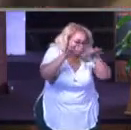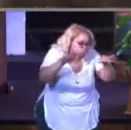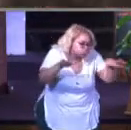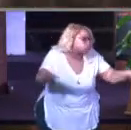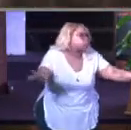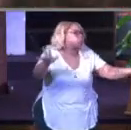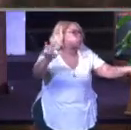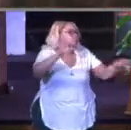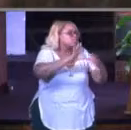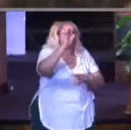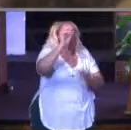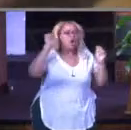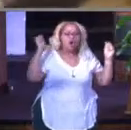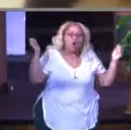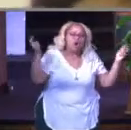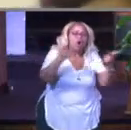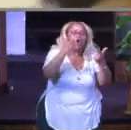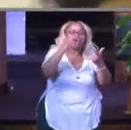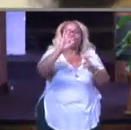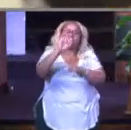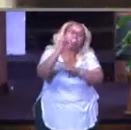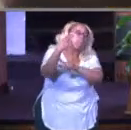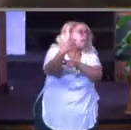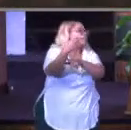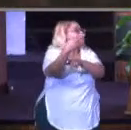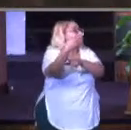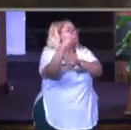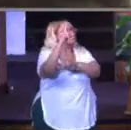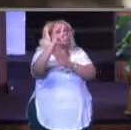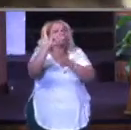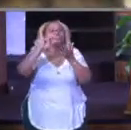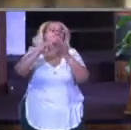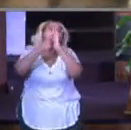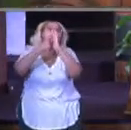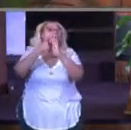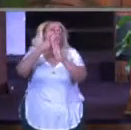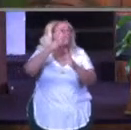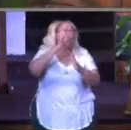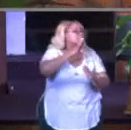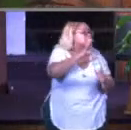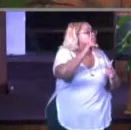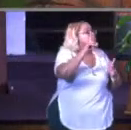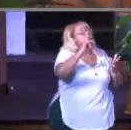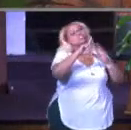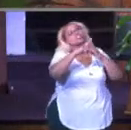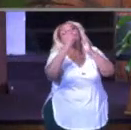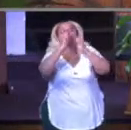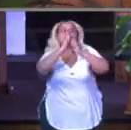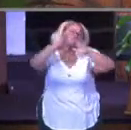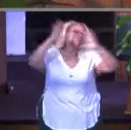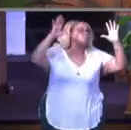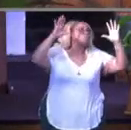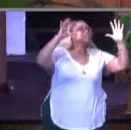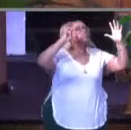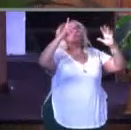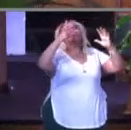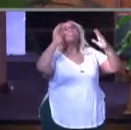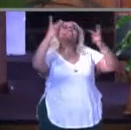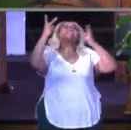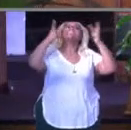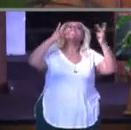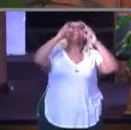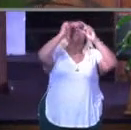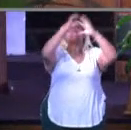his Spirit onto all of your flesh. Till you start prophesying. Till you start dreaming. Till you start